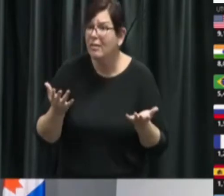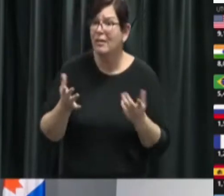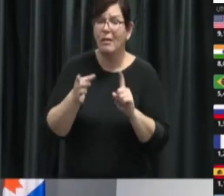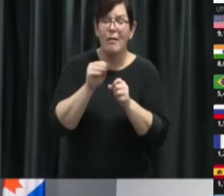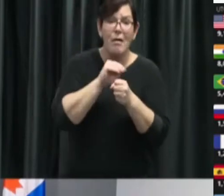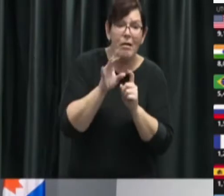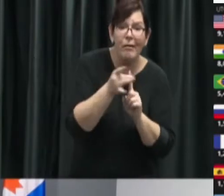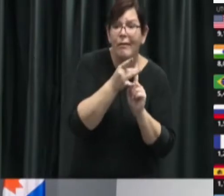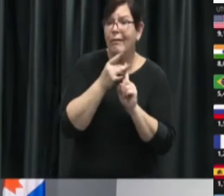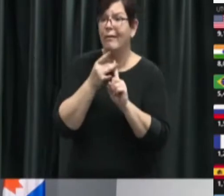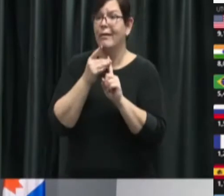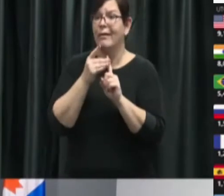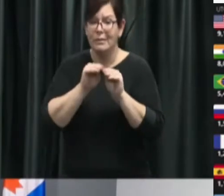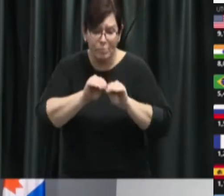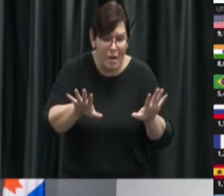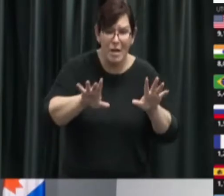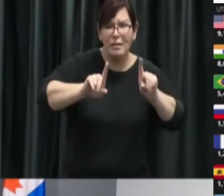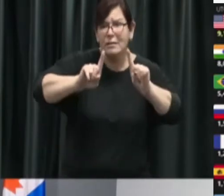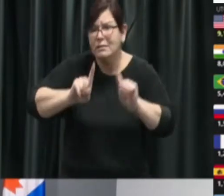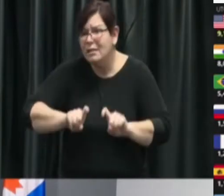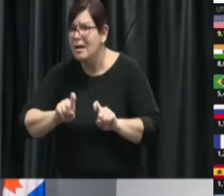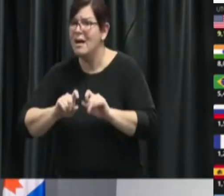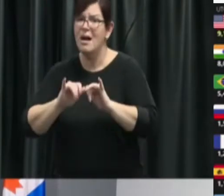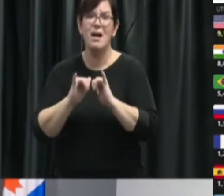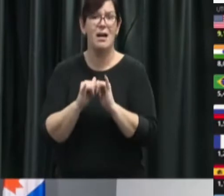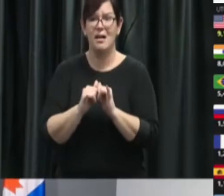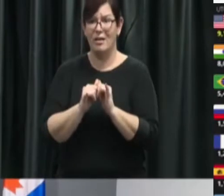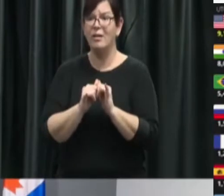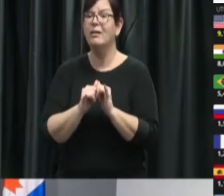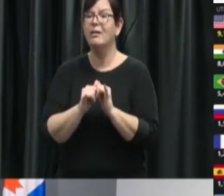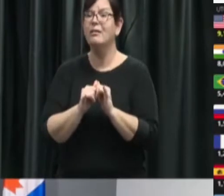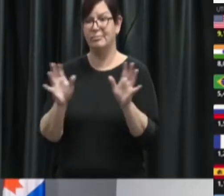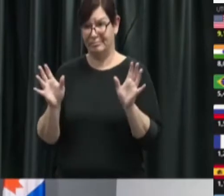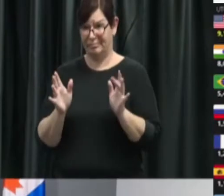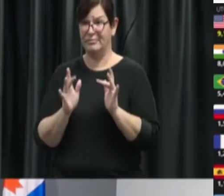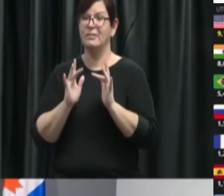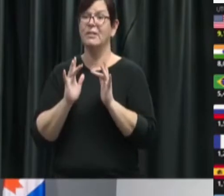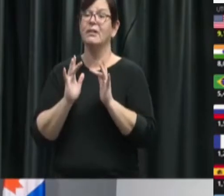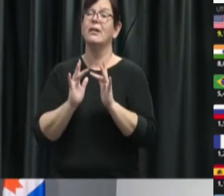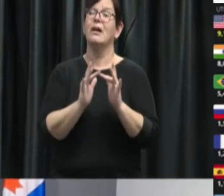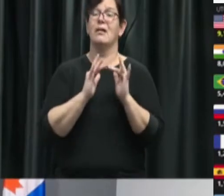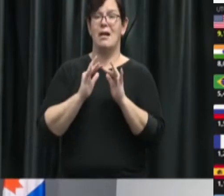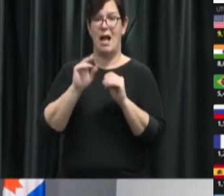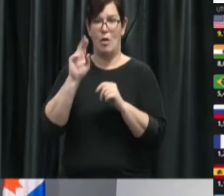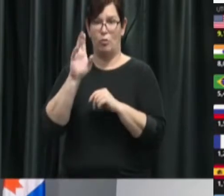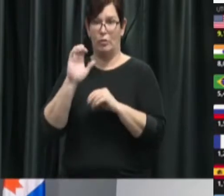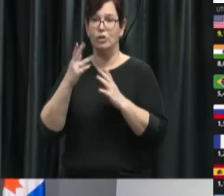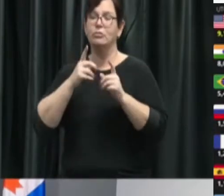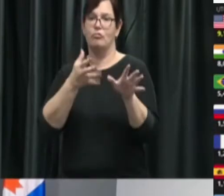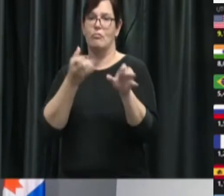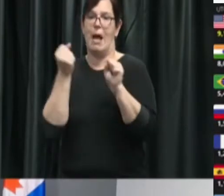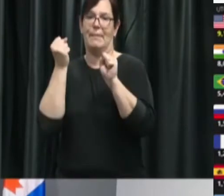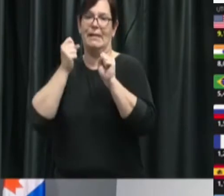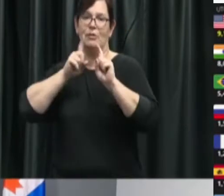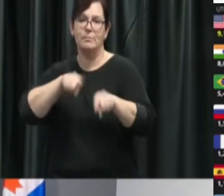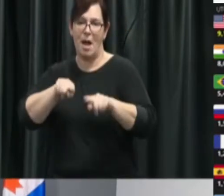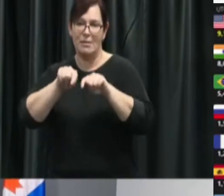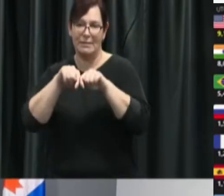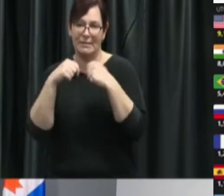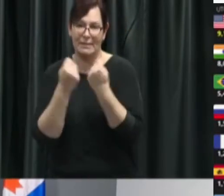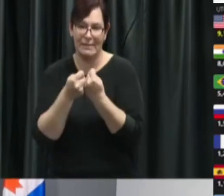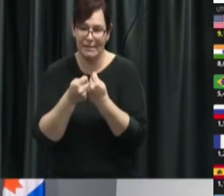social supports is through our COVID-19 Outreach Rapid Response Team. You will hear me refer to